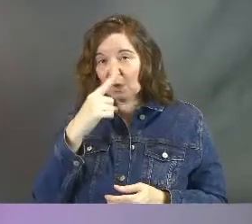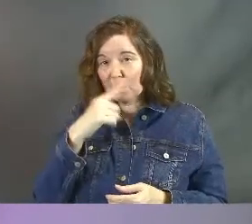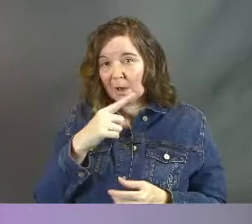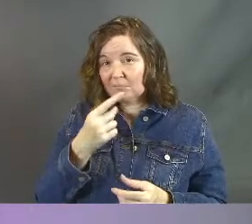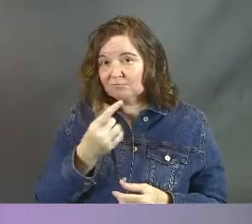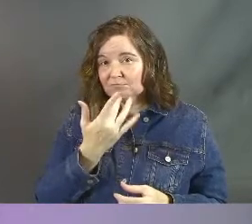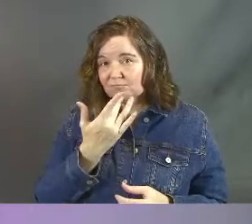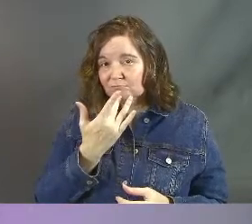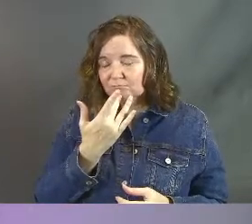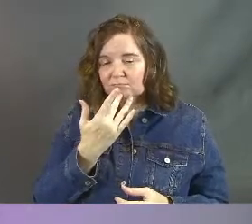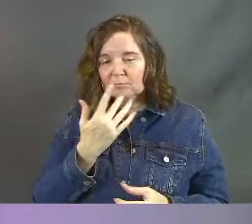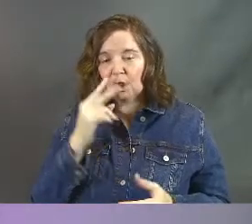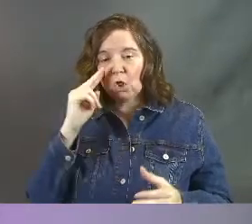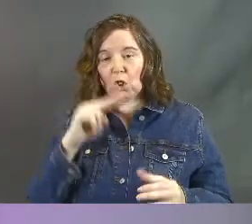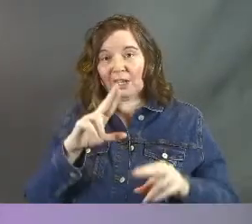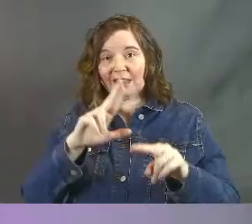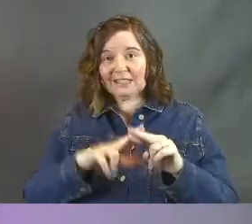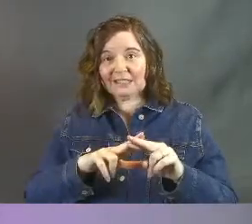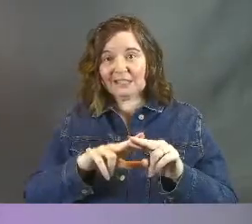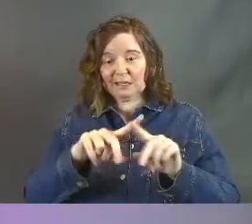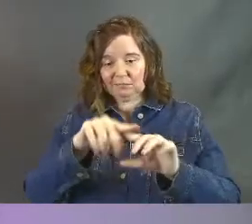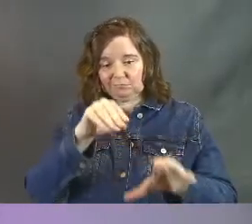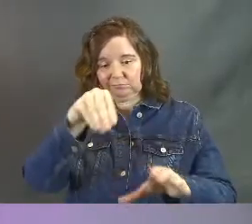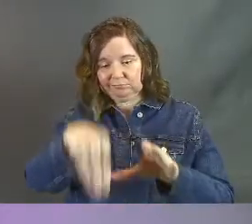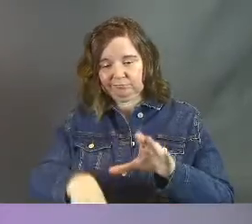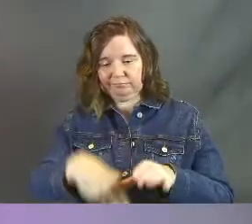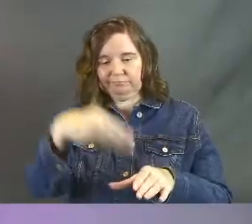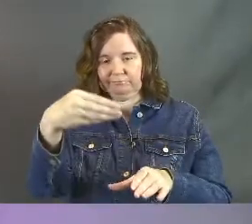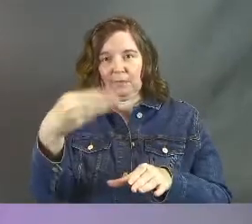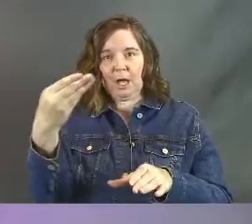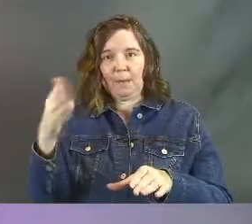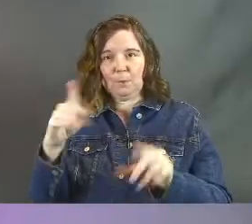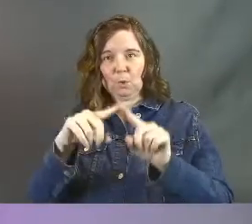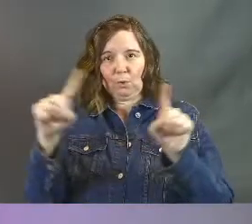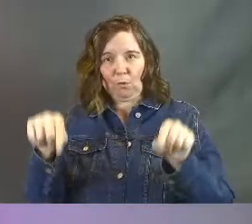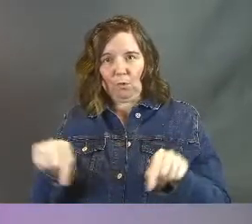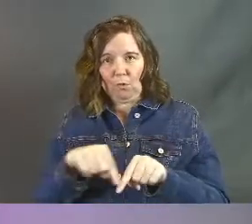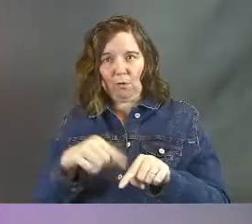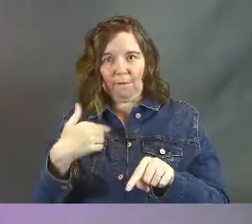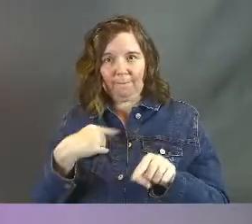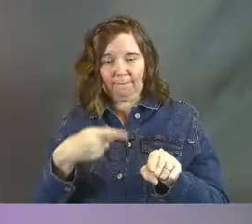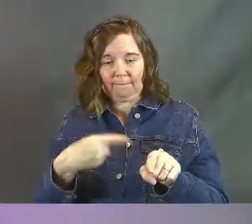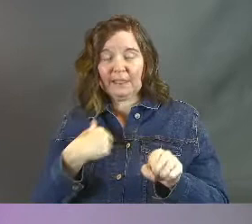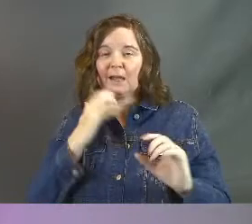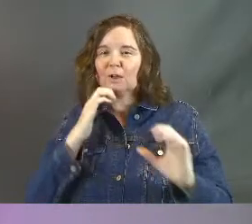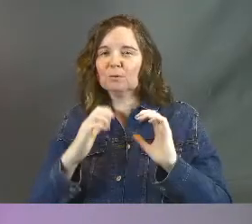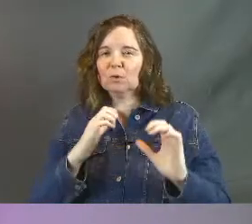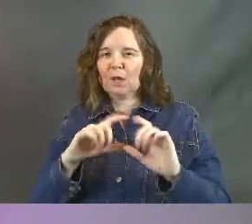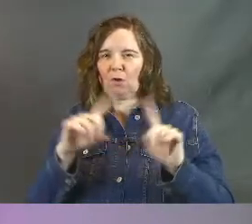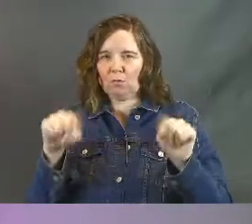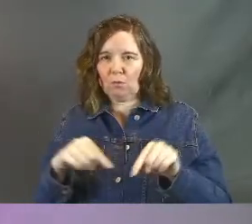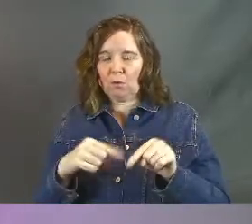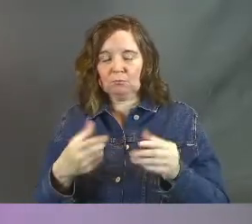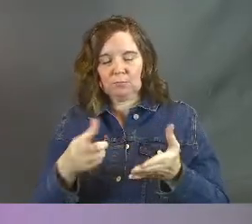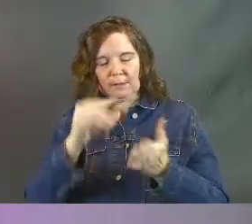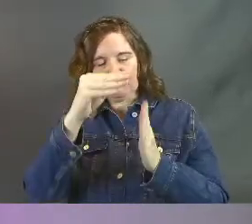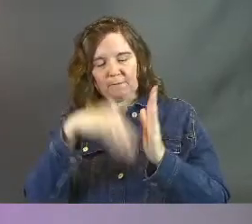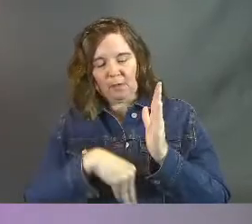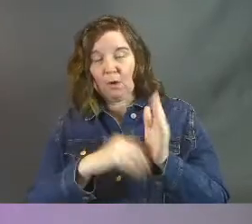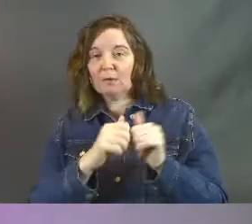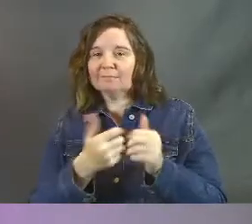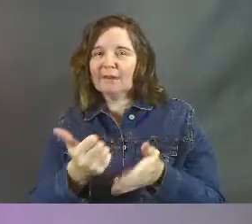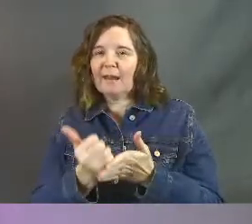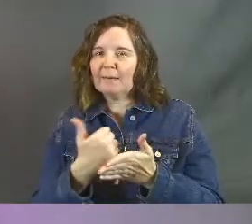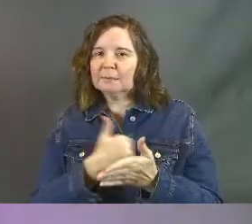doing me a quick favor, though, and look in that seat back right in front of you, you'll find a blue card in there. That's our communication card. If you would grab that and fill that out,